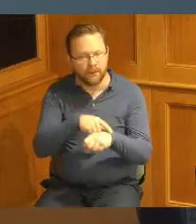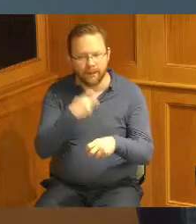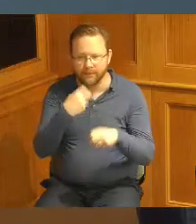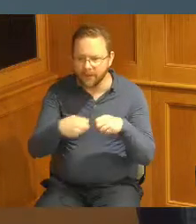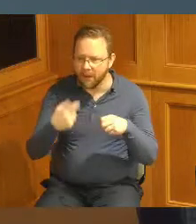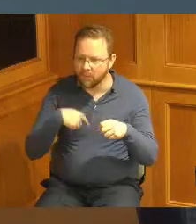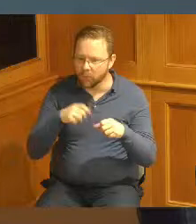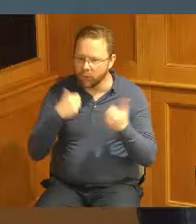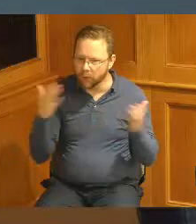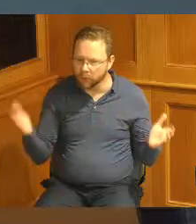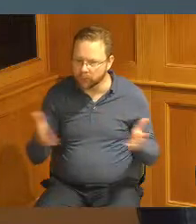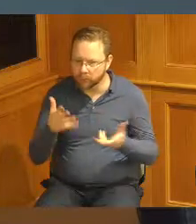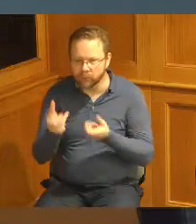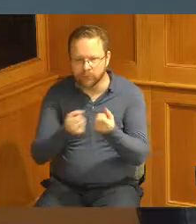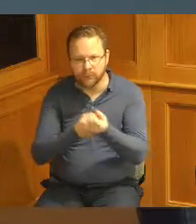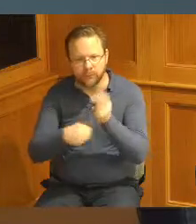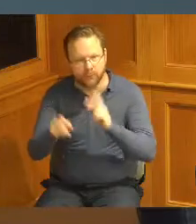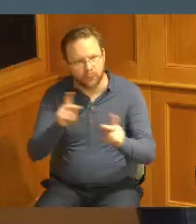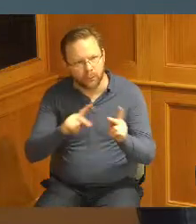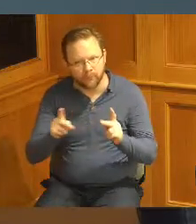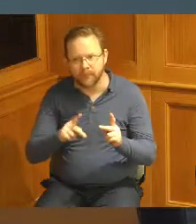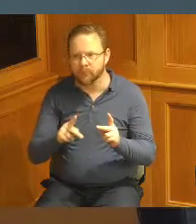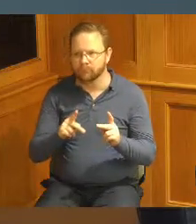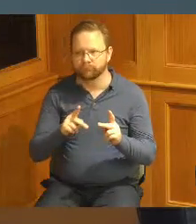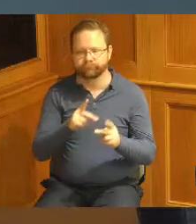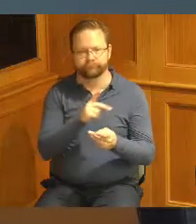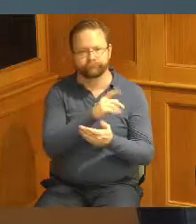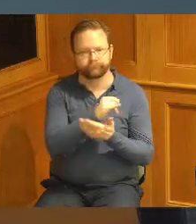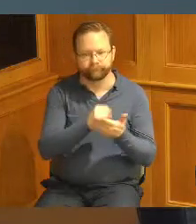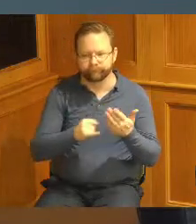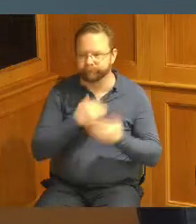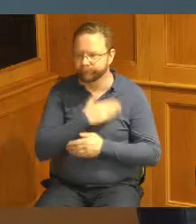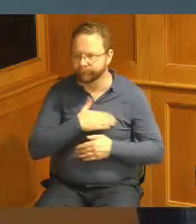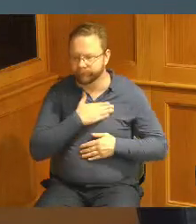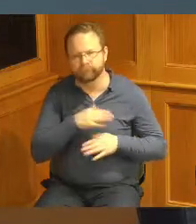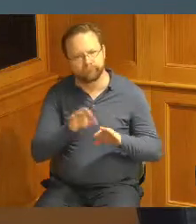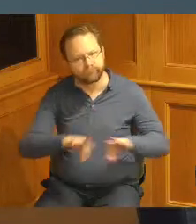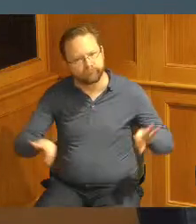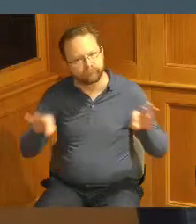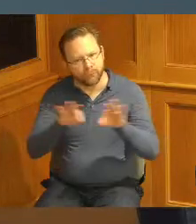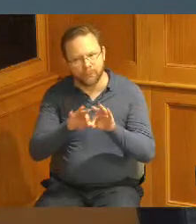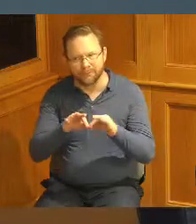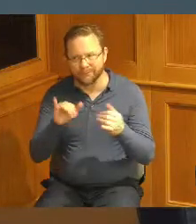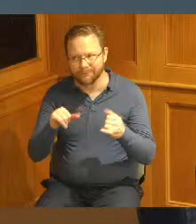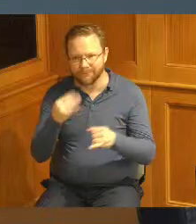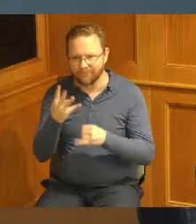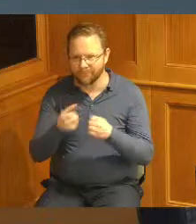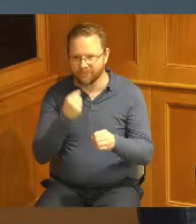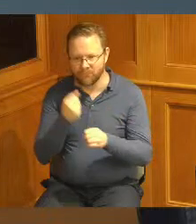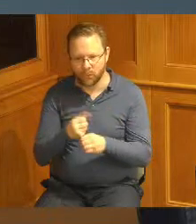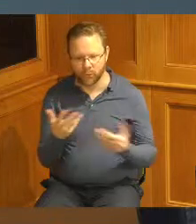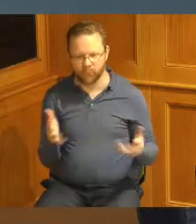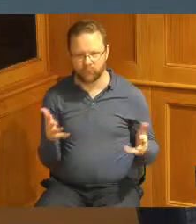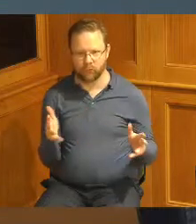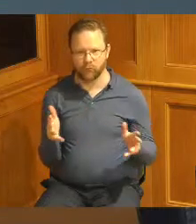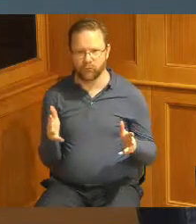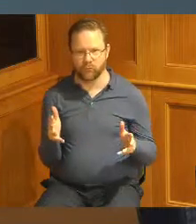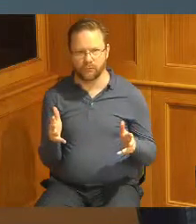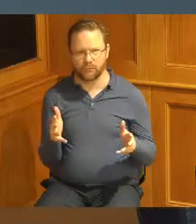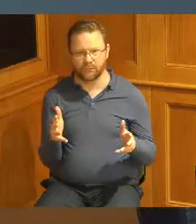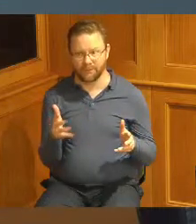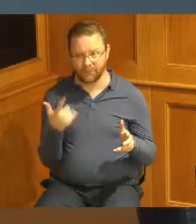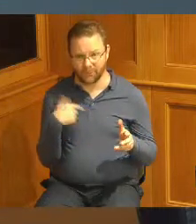up and provide art and entertainment, but it's been 4 years. So how long